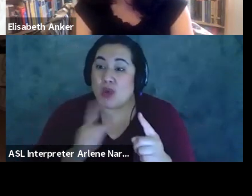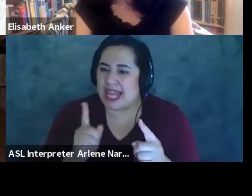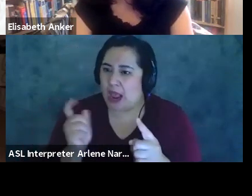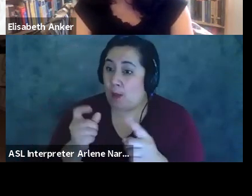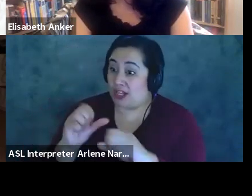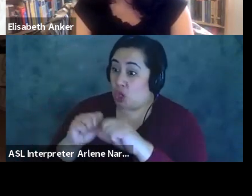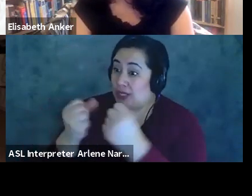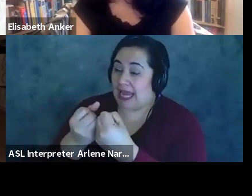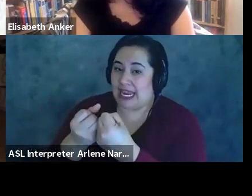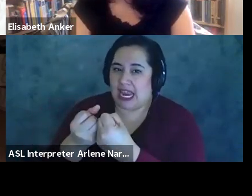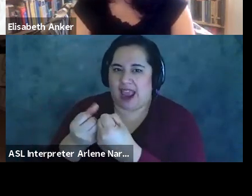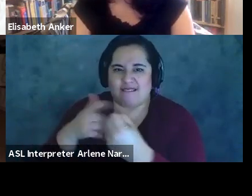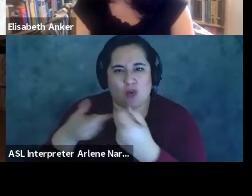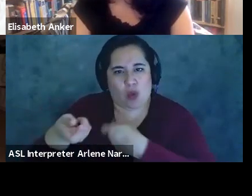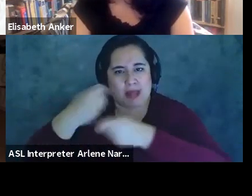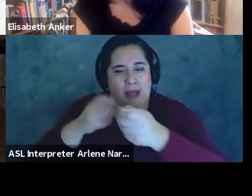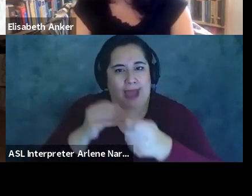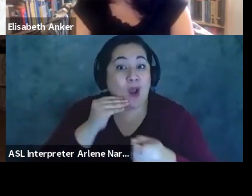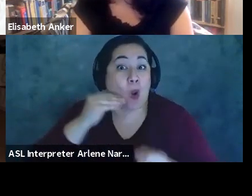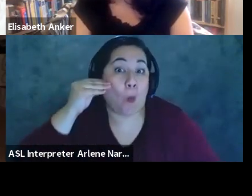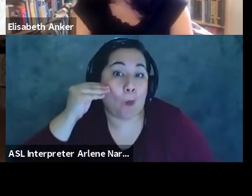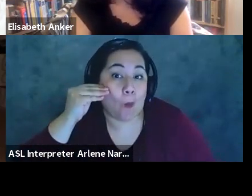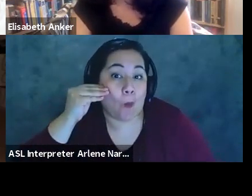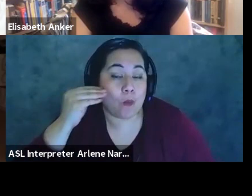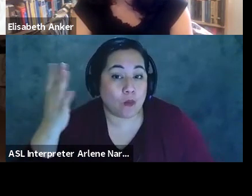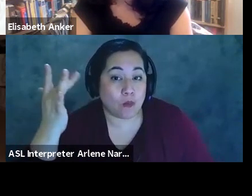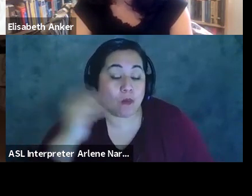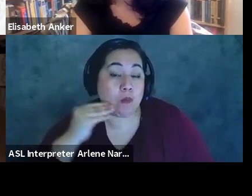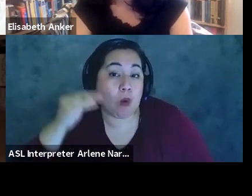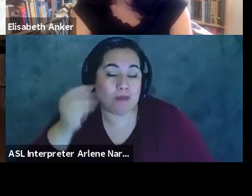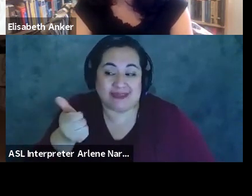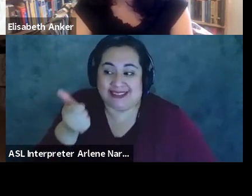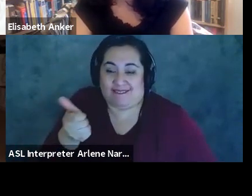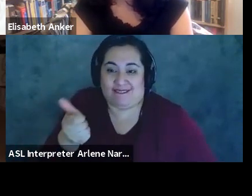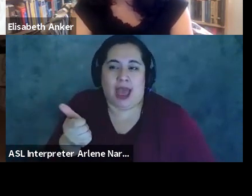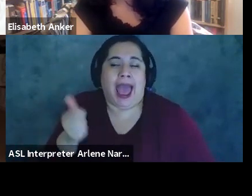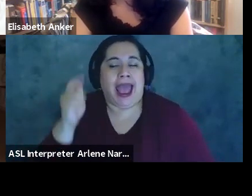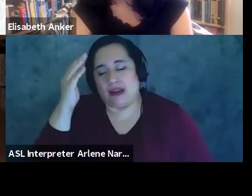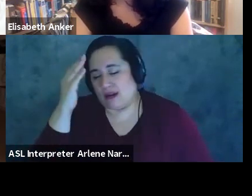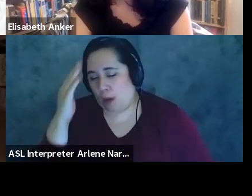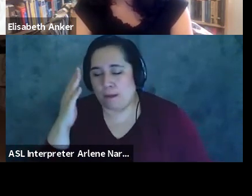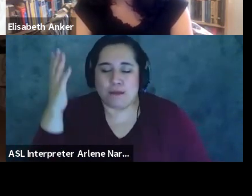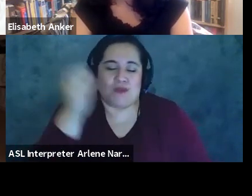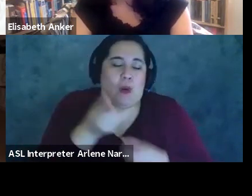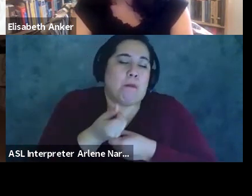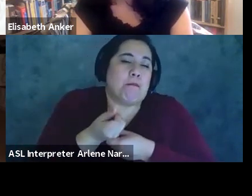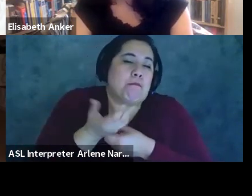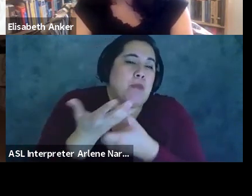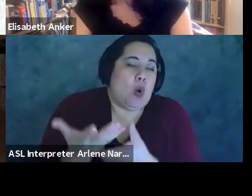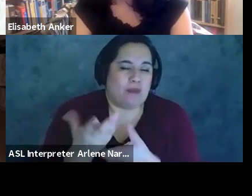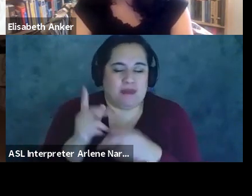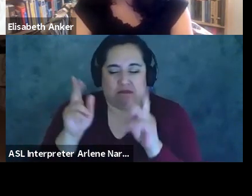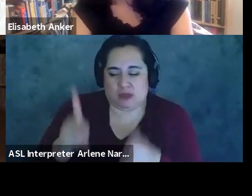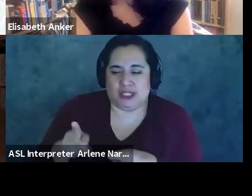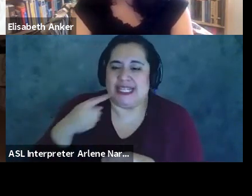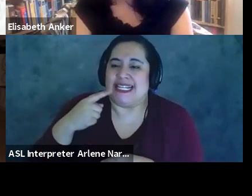the home? Because the home itself becomes, I know there's a beautiful poem by Warsan Shire who talks about